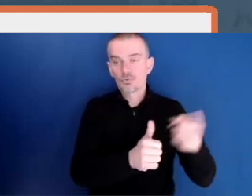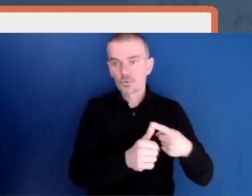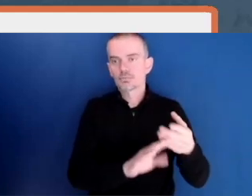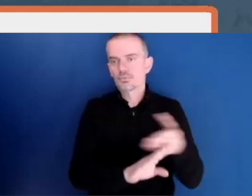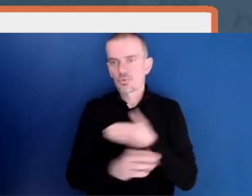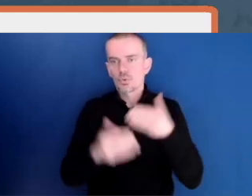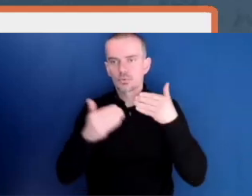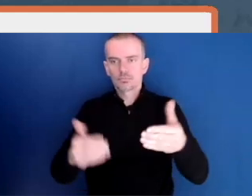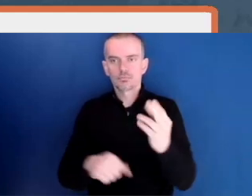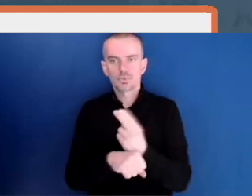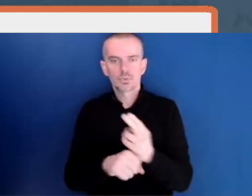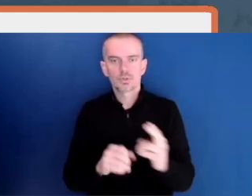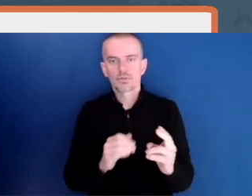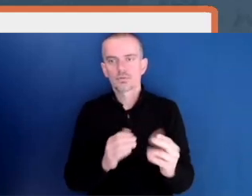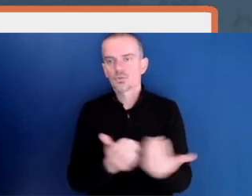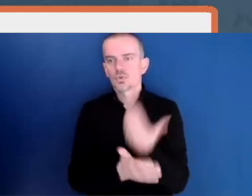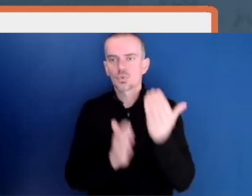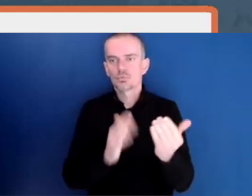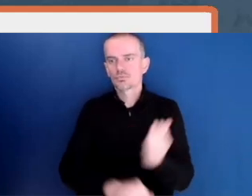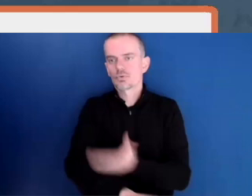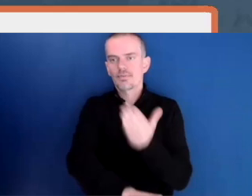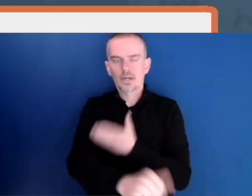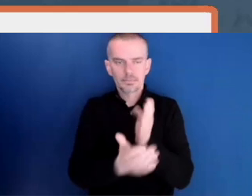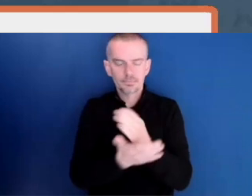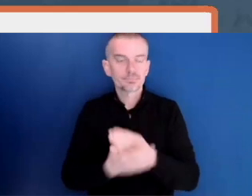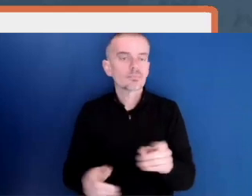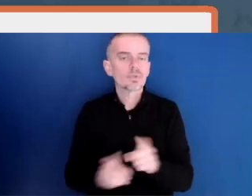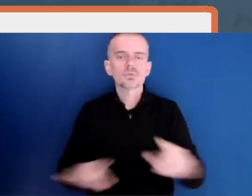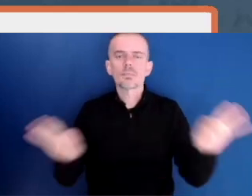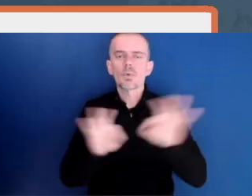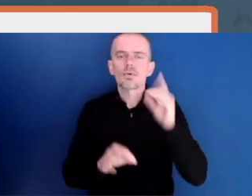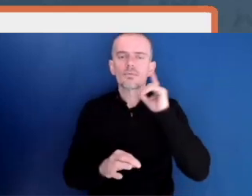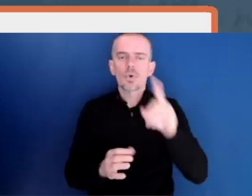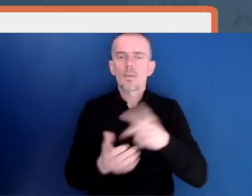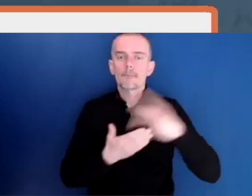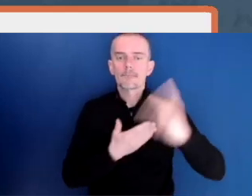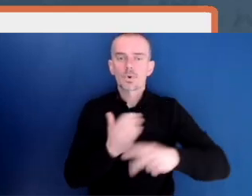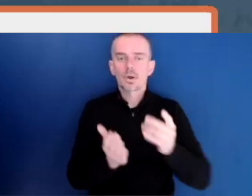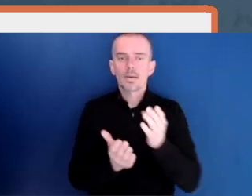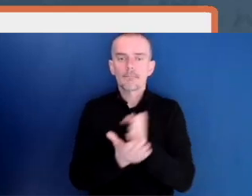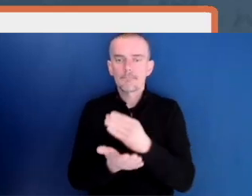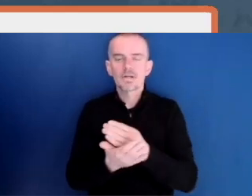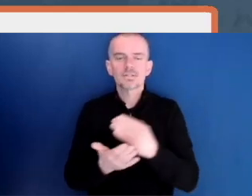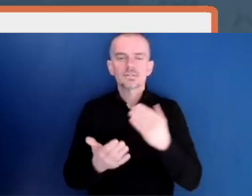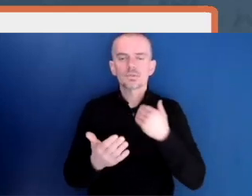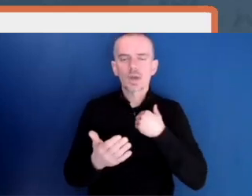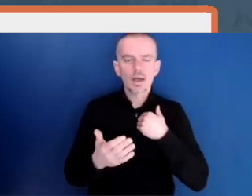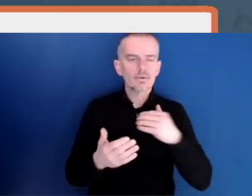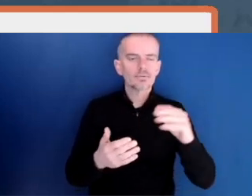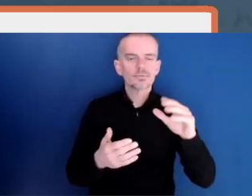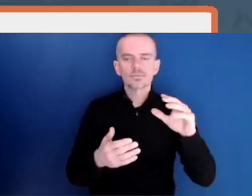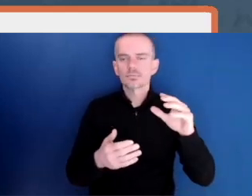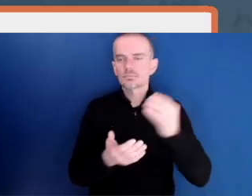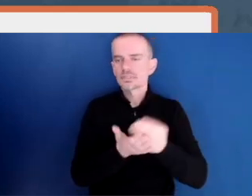it's important for program budgets to include allocable portions of salaries, fringe benefits, and overhead,